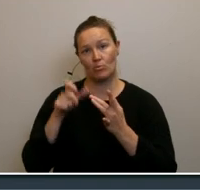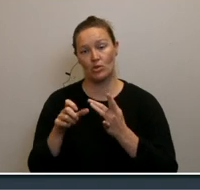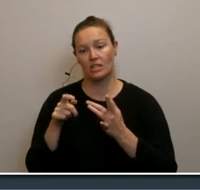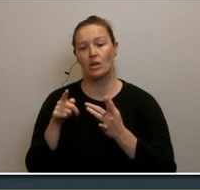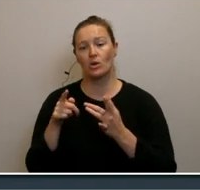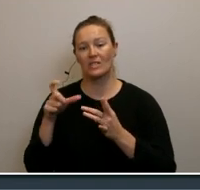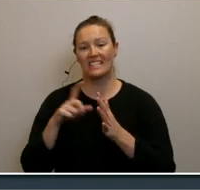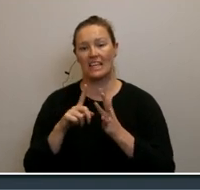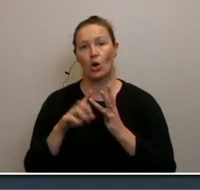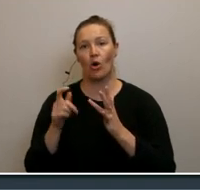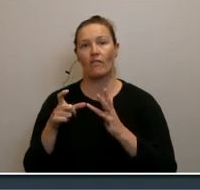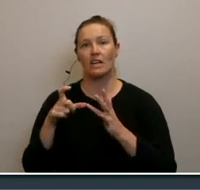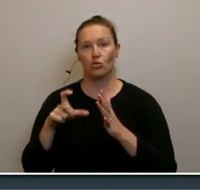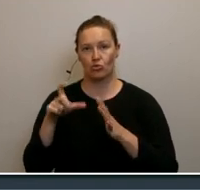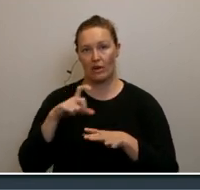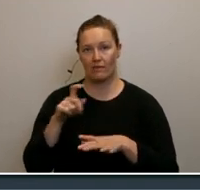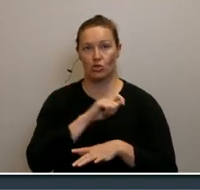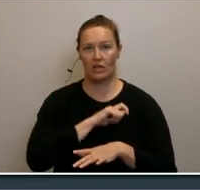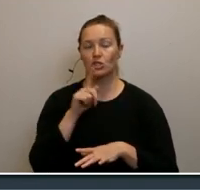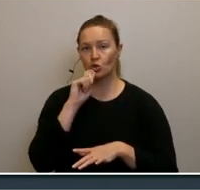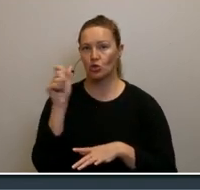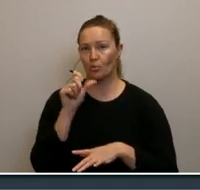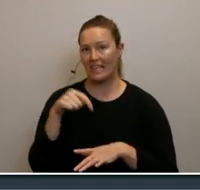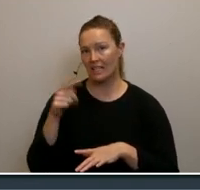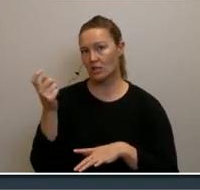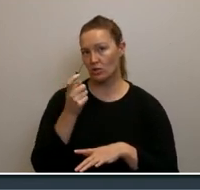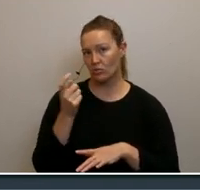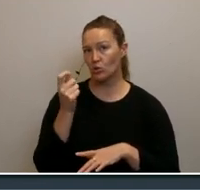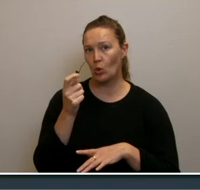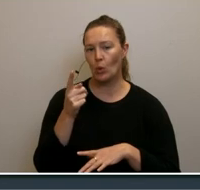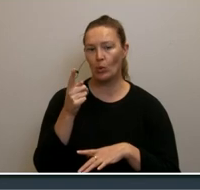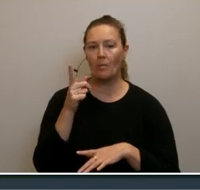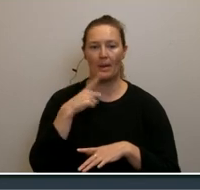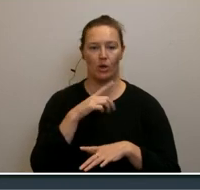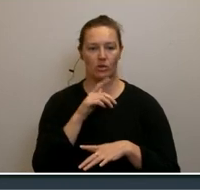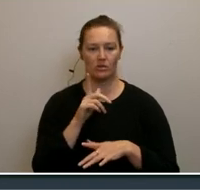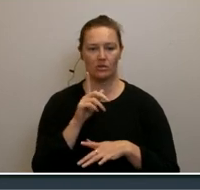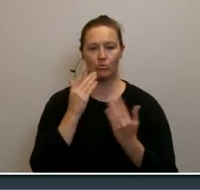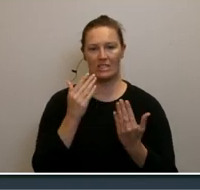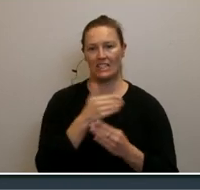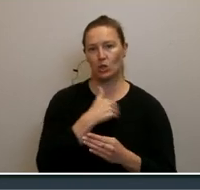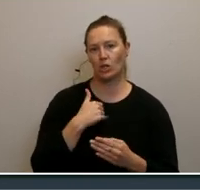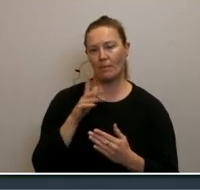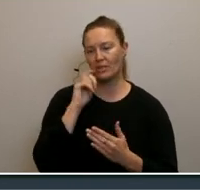the Cranford Trust, should be here shortly, but we're obviously up here a bit early, so she may just join us